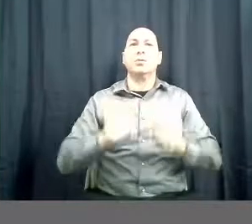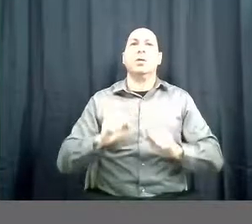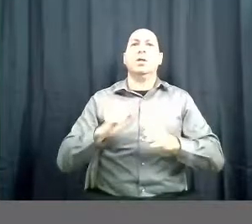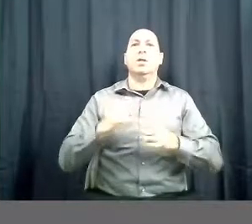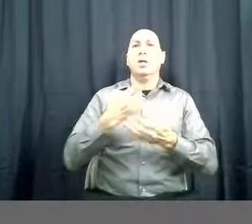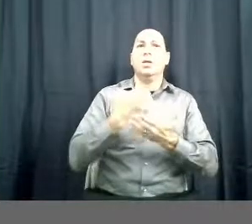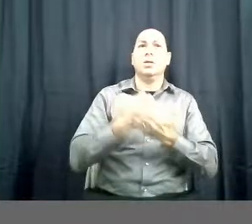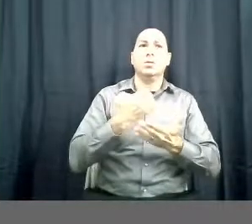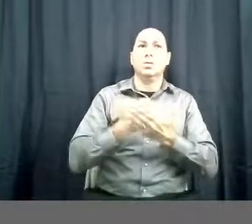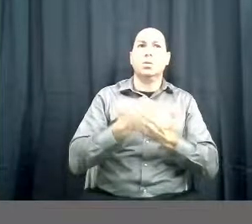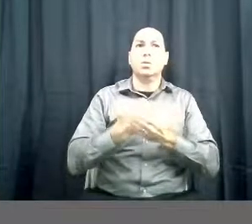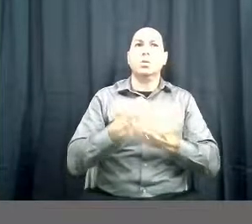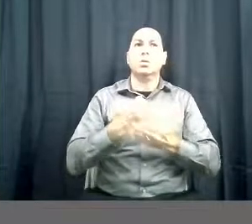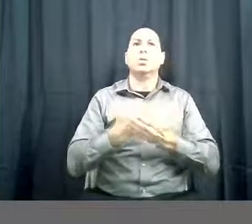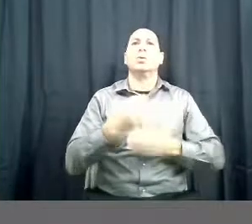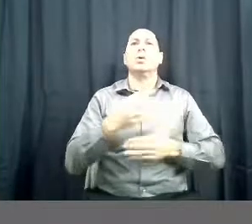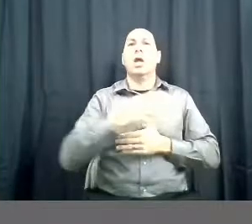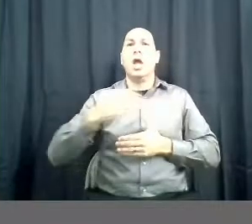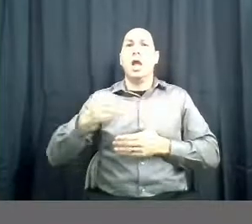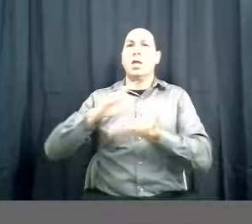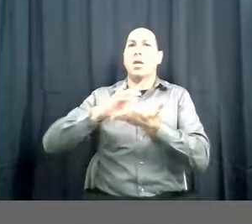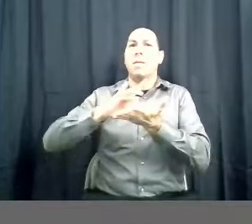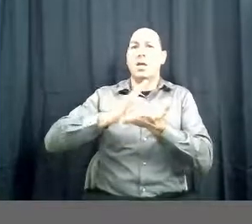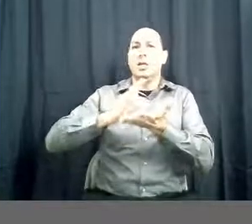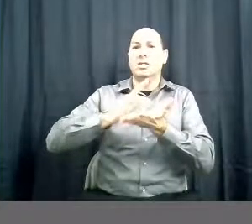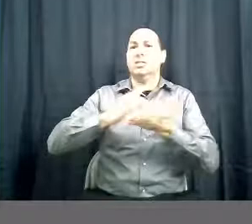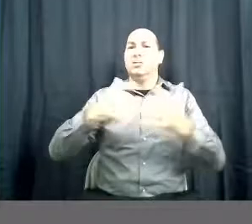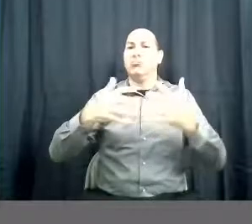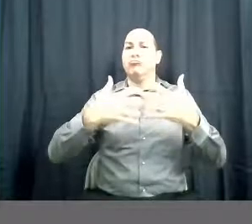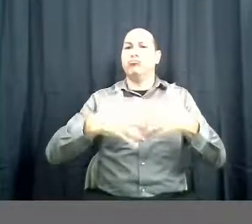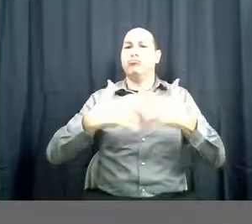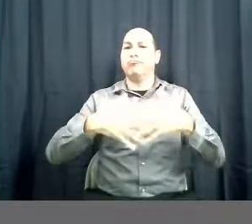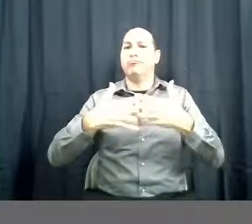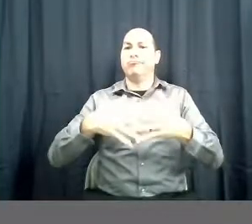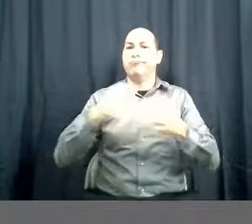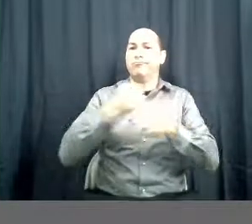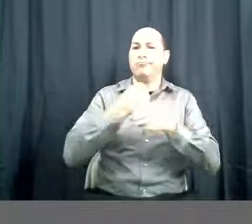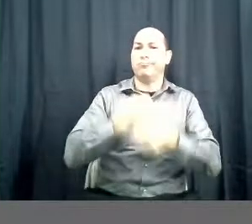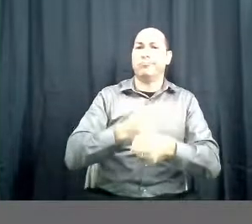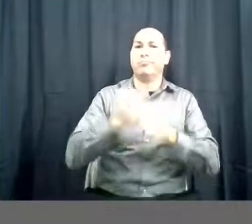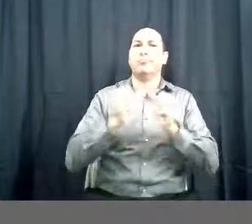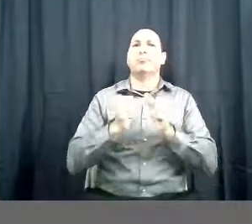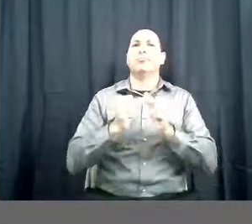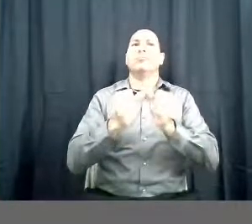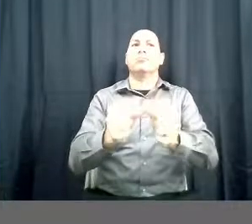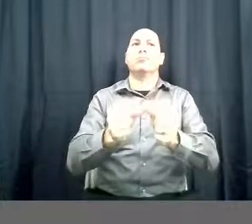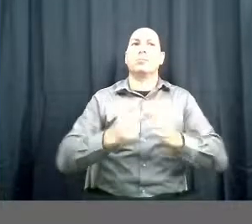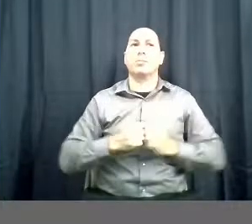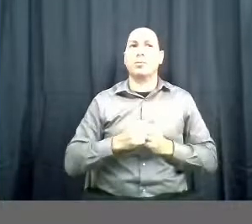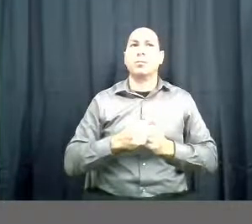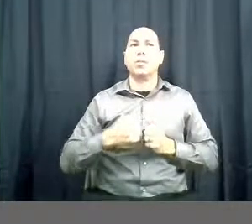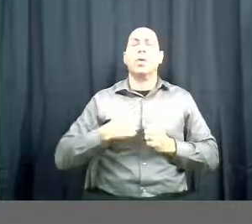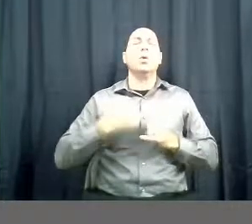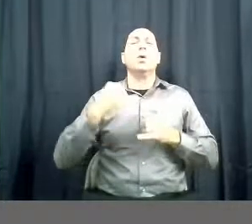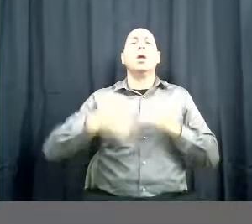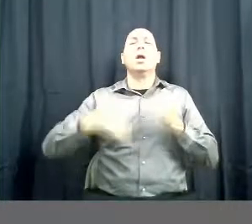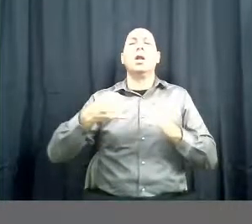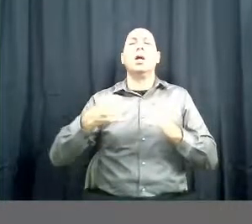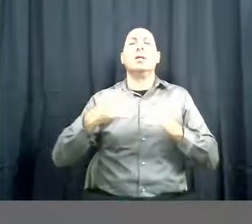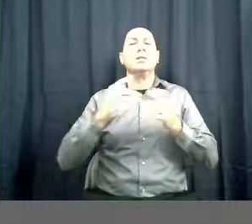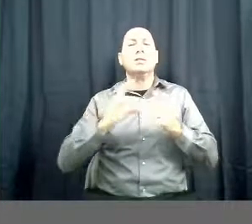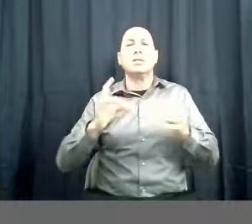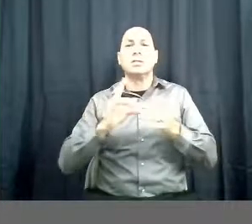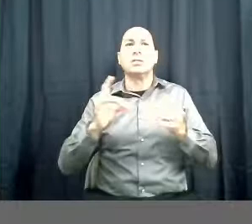and medical device manufacturing to the island, also continue. And I'm going to conclude by highlighting the government also has